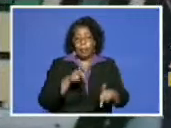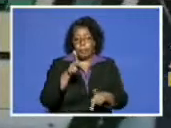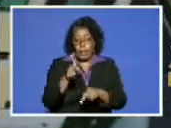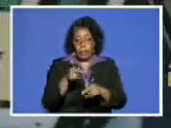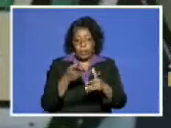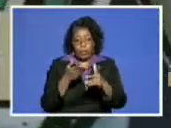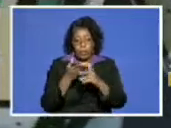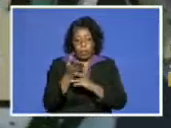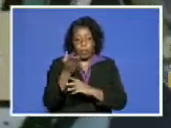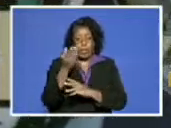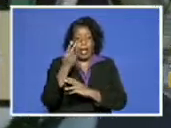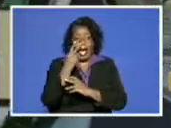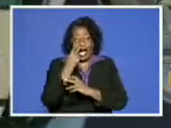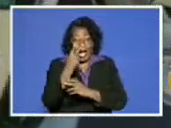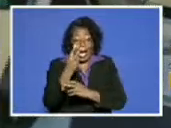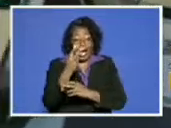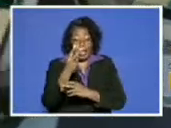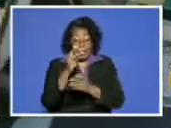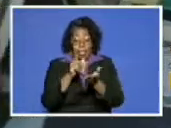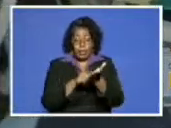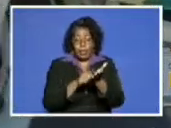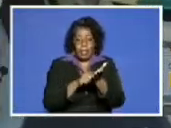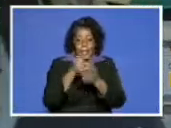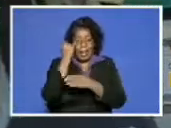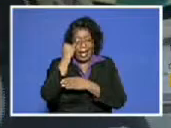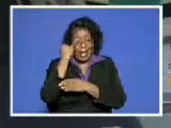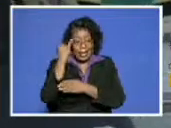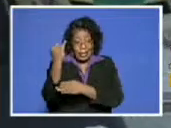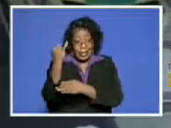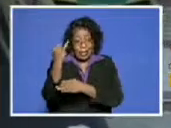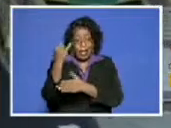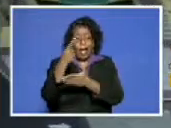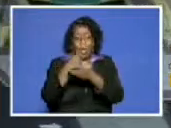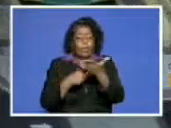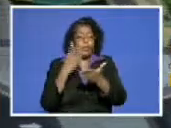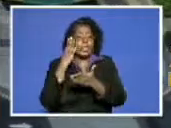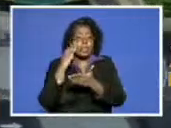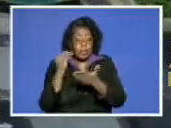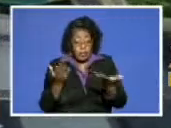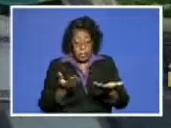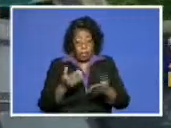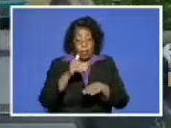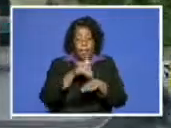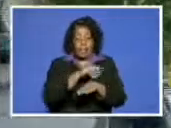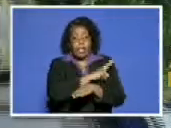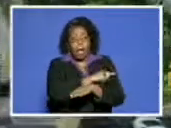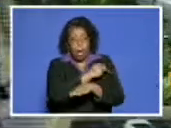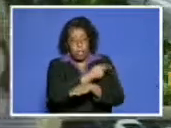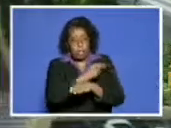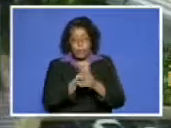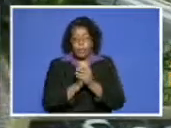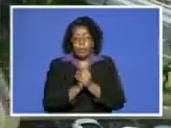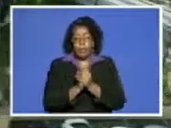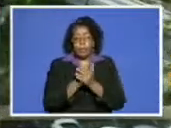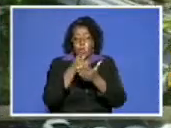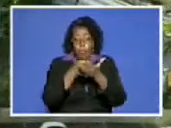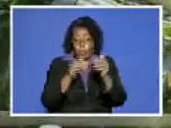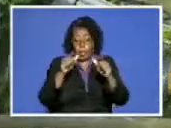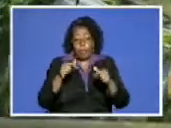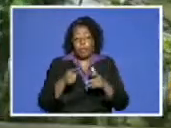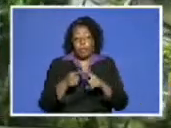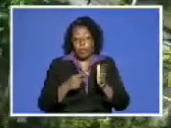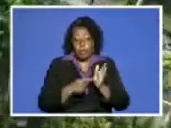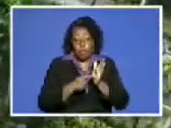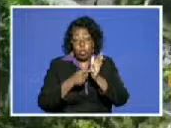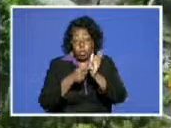the eyes of the media, an idea of what we're experiencing here at the hospital. And what we were able to show